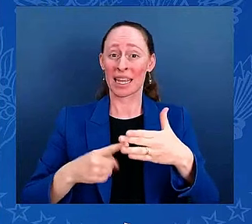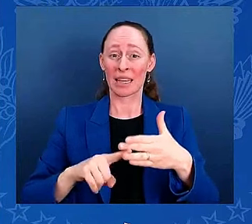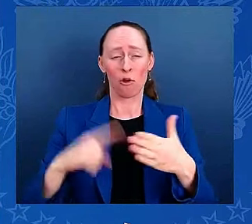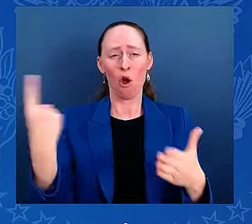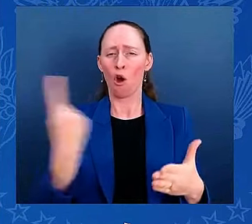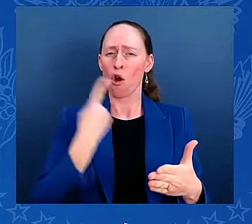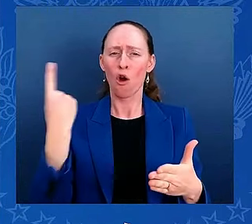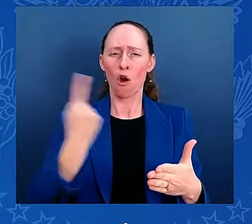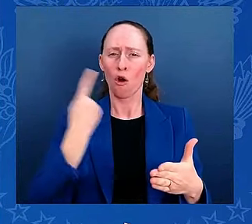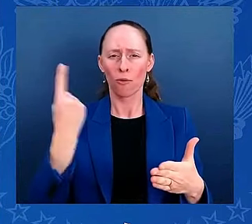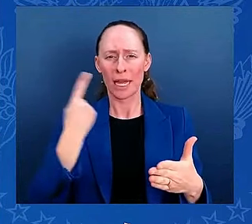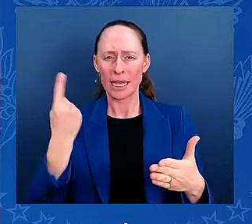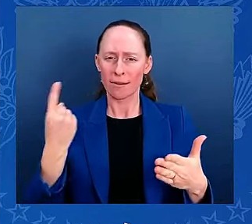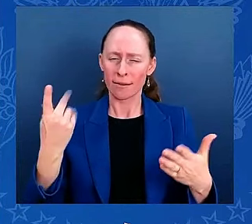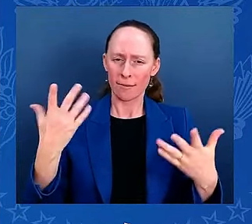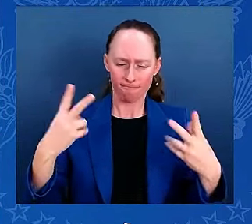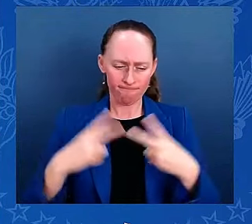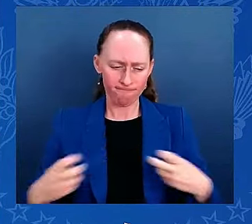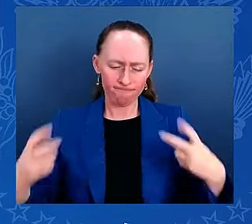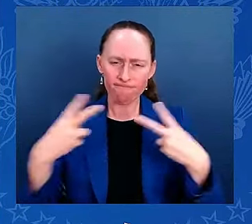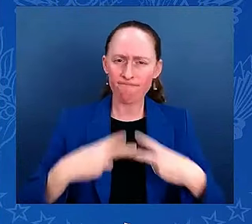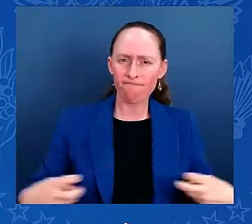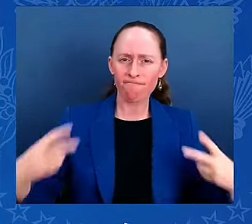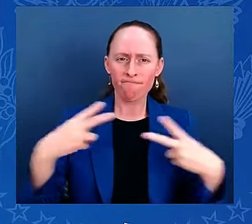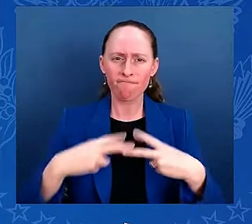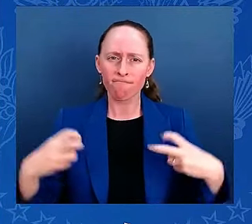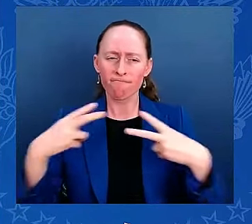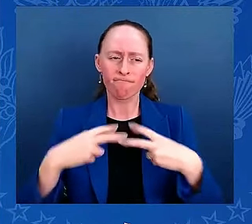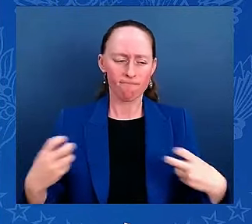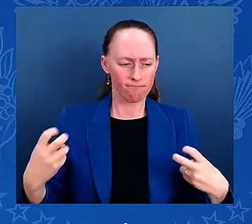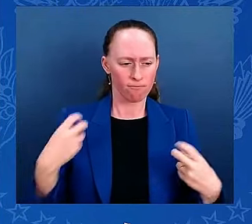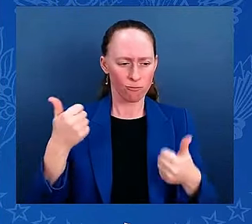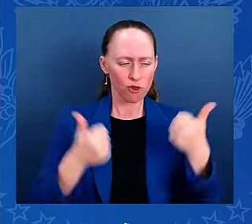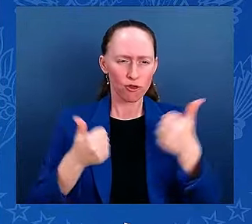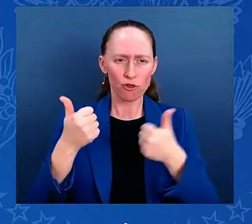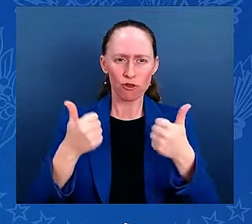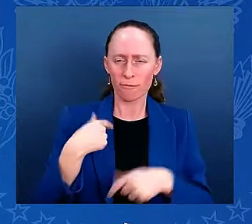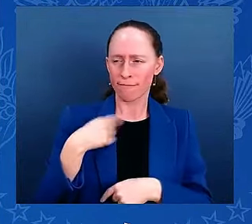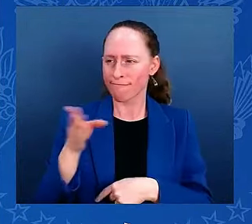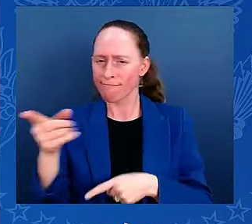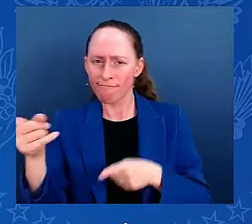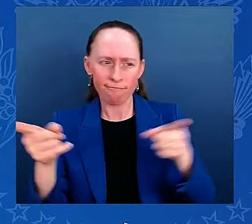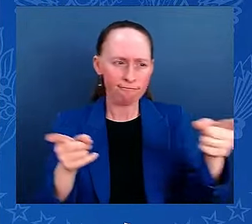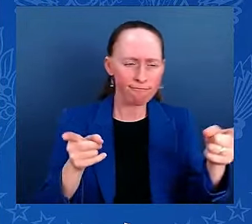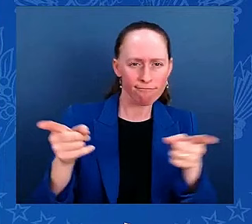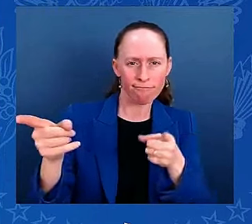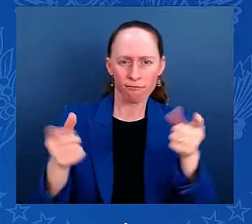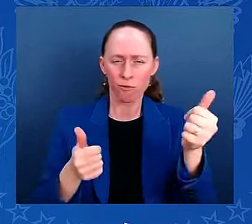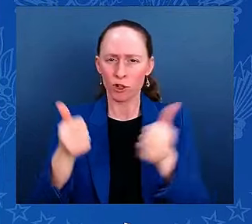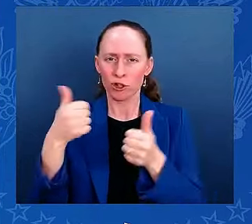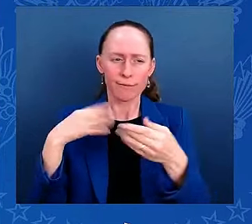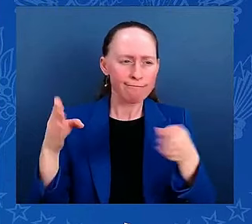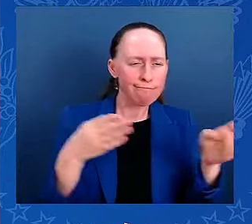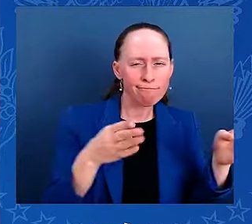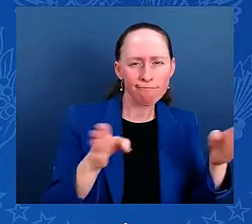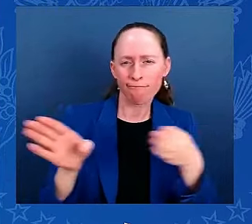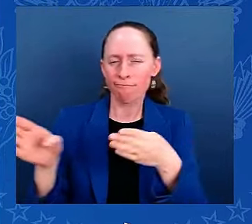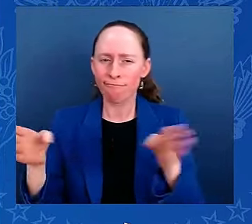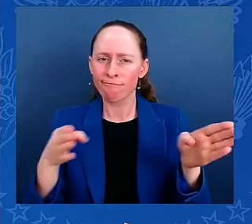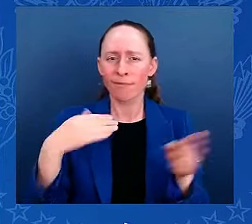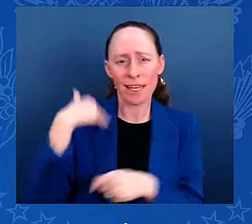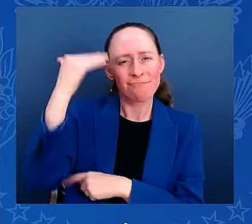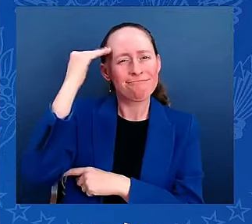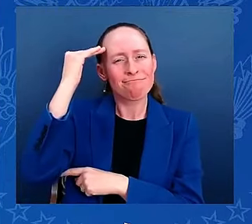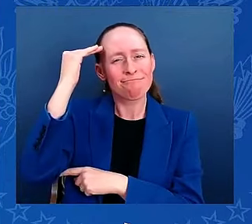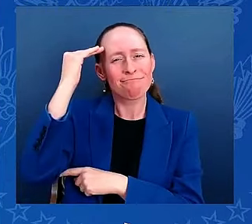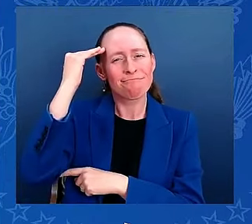vital today. I know for some people, it's a time for victory, to state the obvious. For others, it's a